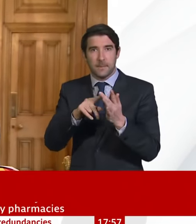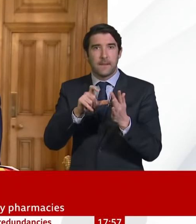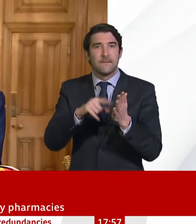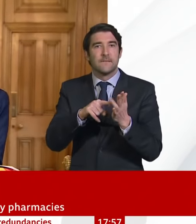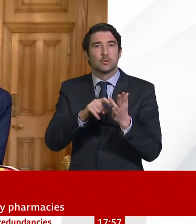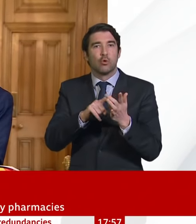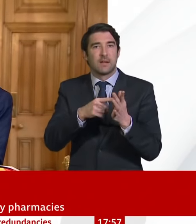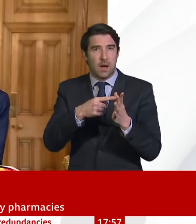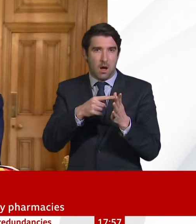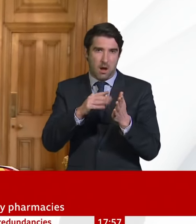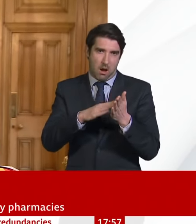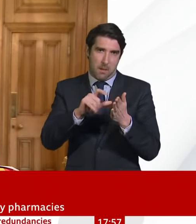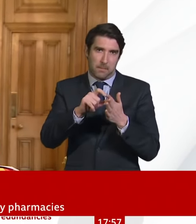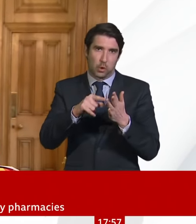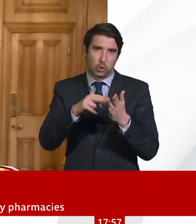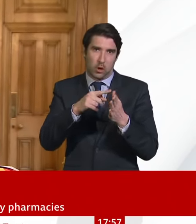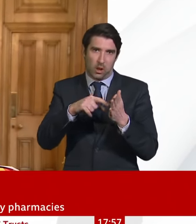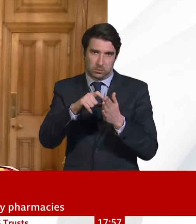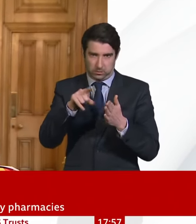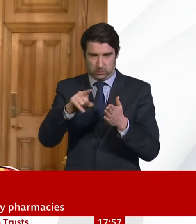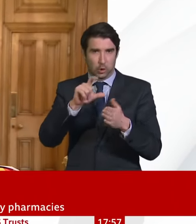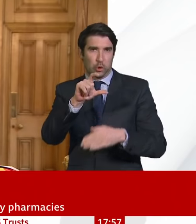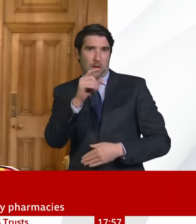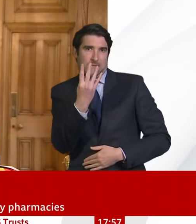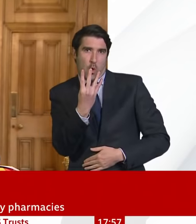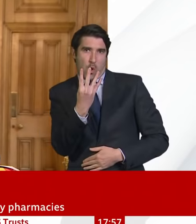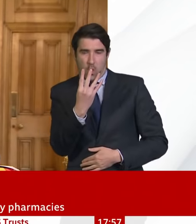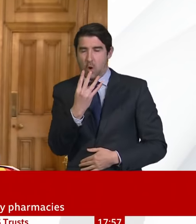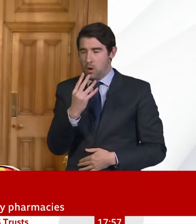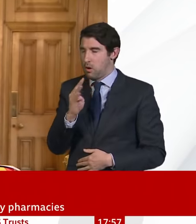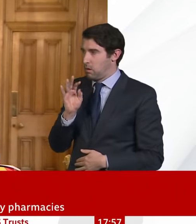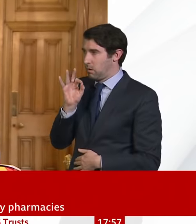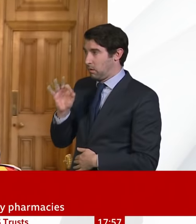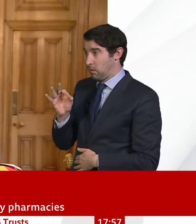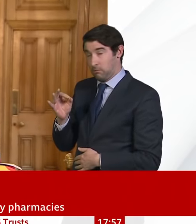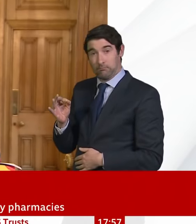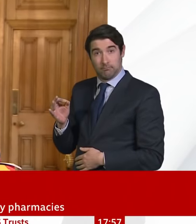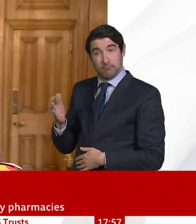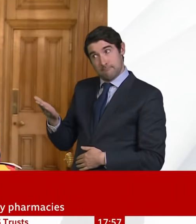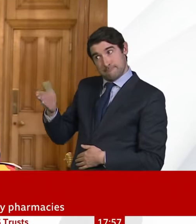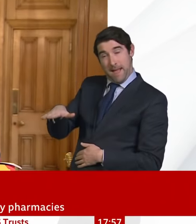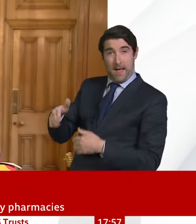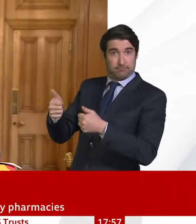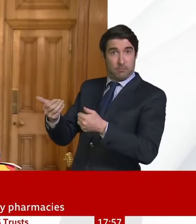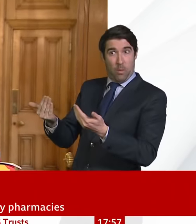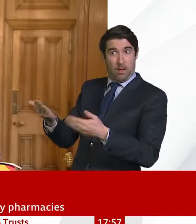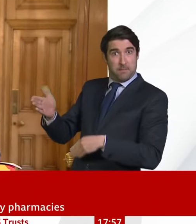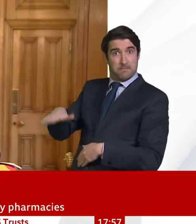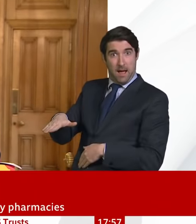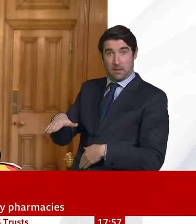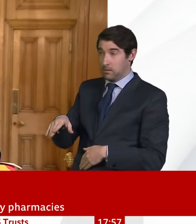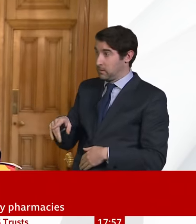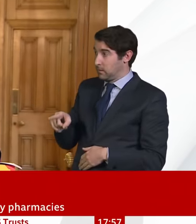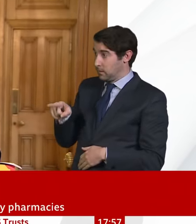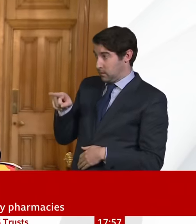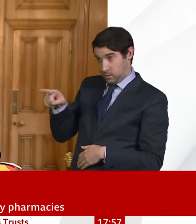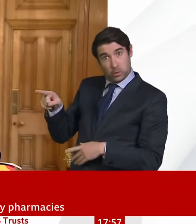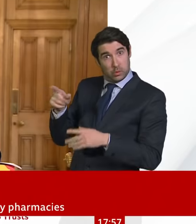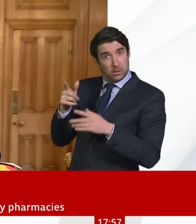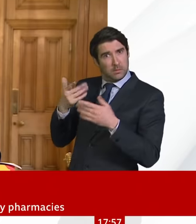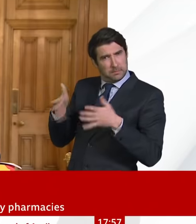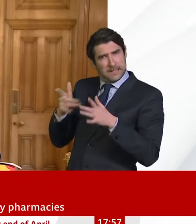Mr. Hancock, and welcome back. I just wanted to ask a question about you yourself were tested for